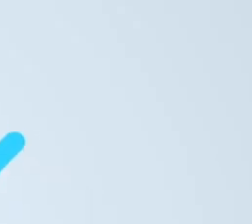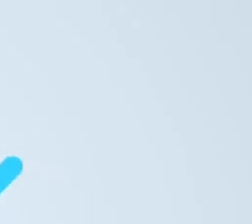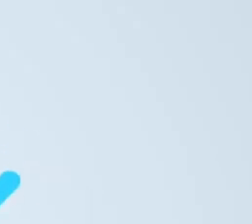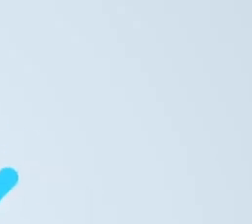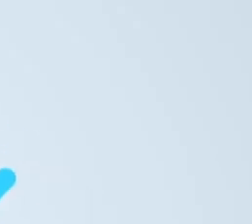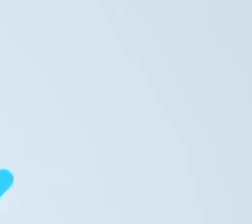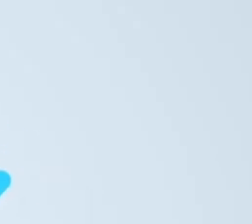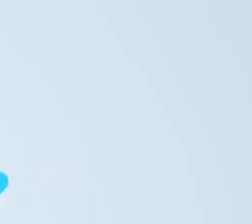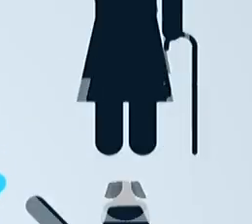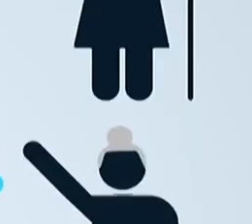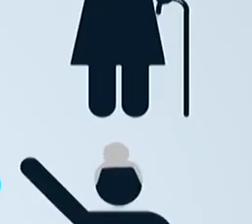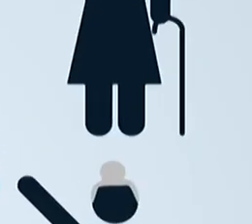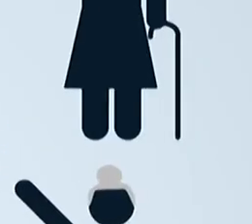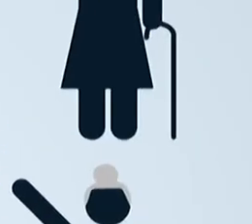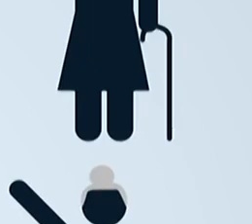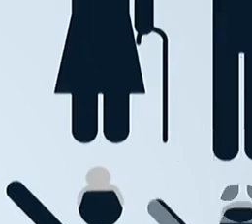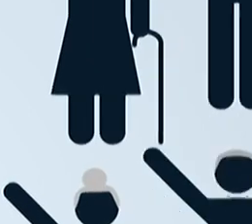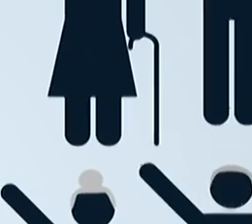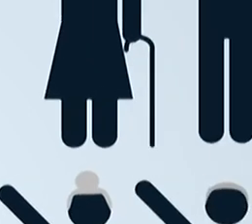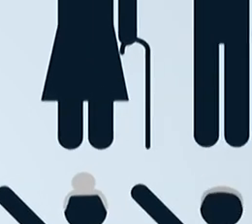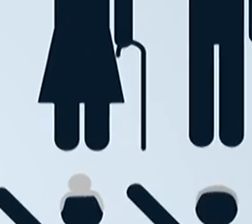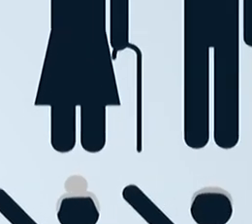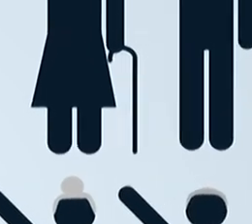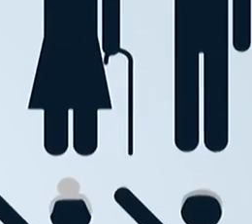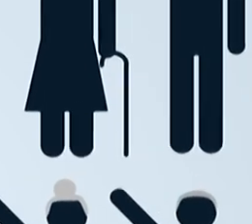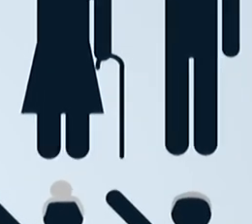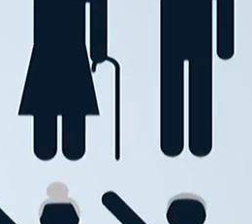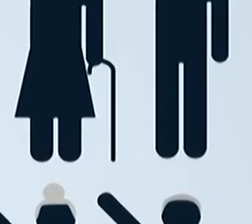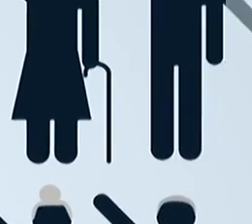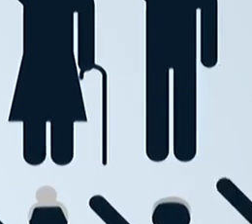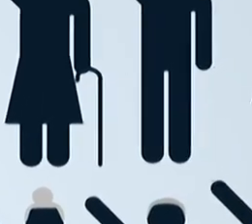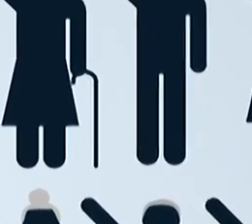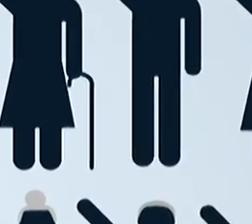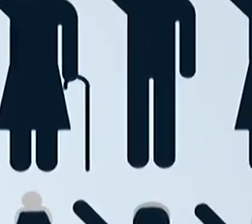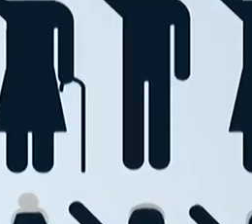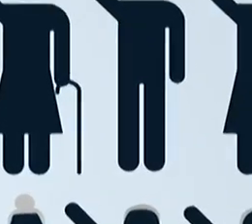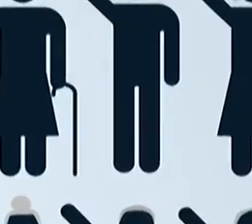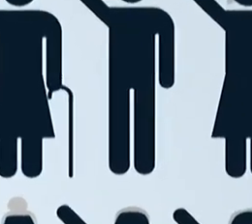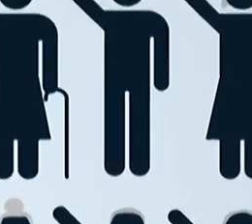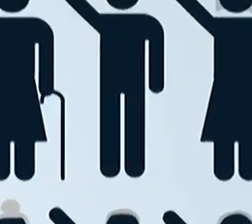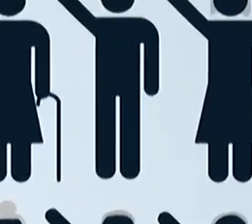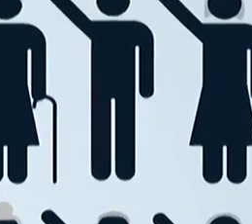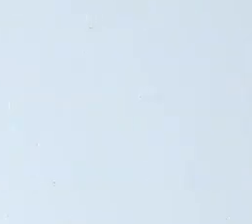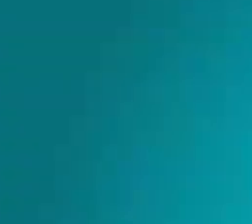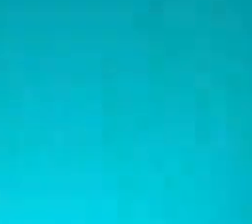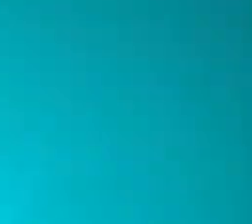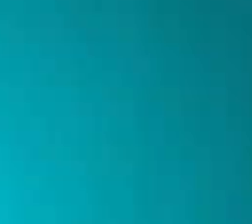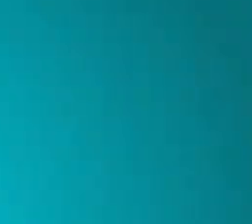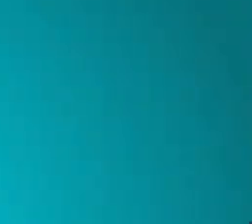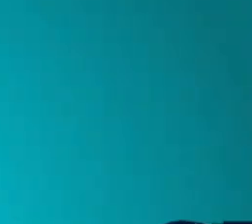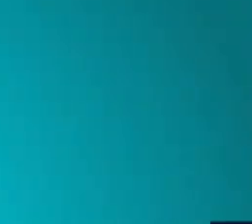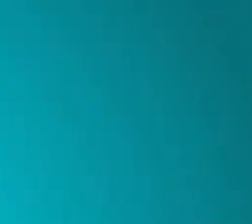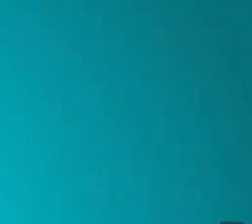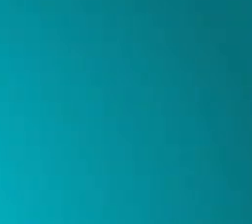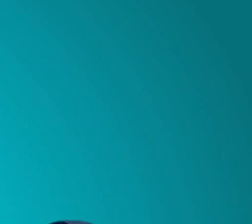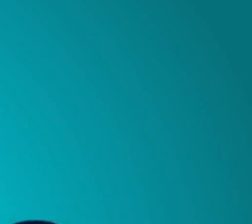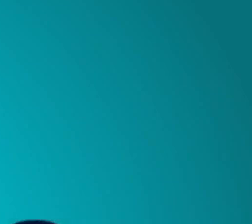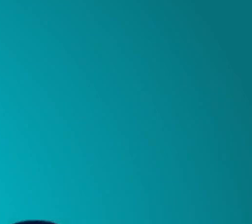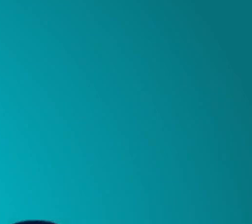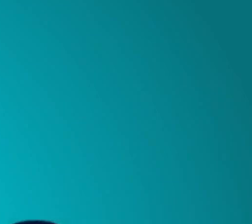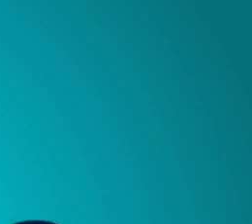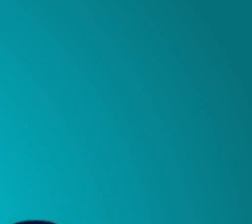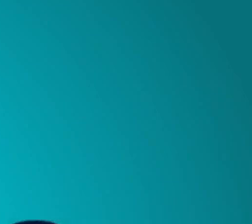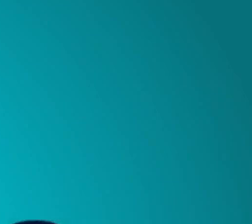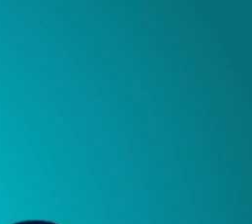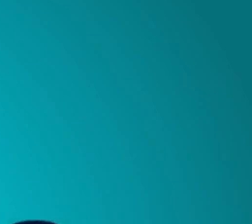Young people may have different interests from those of older voters, and those interests should be represented. Voting will affect